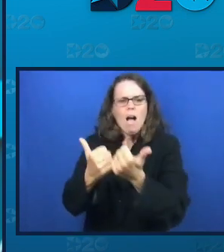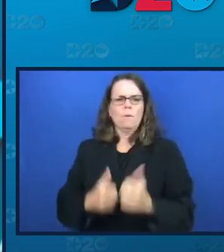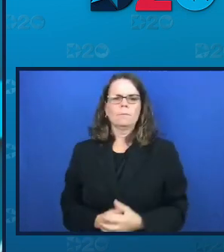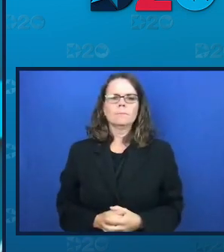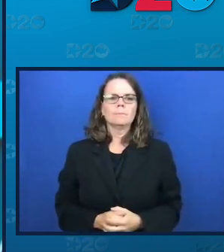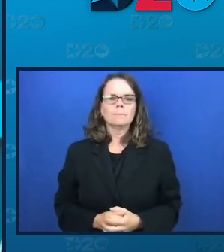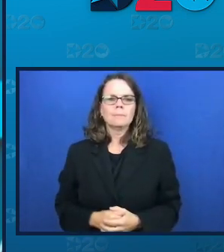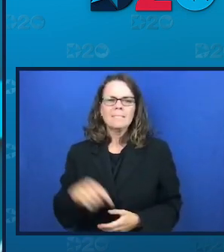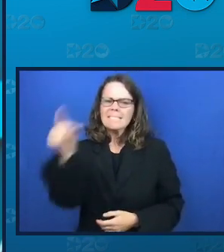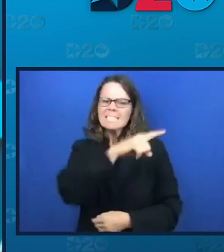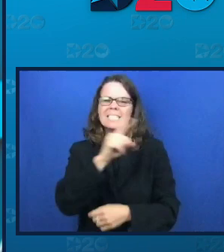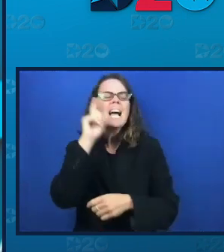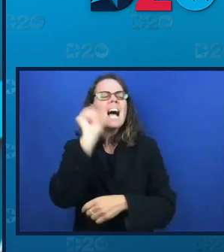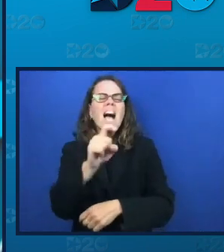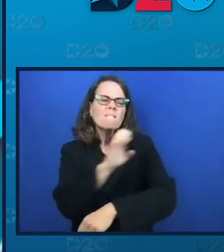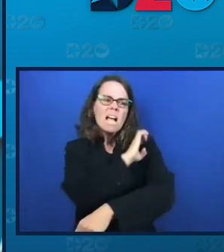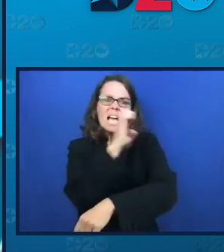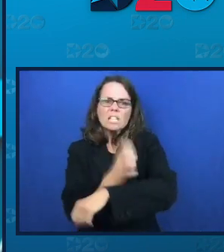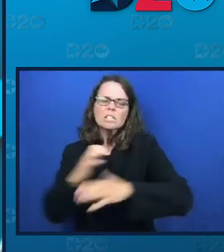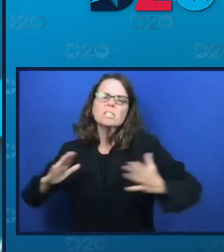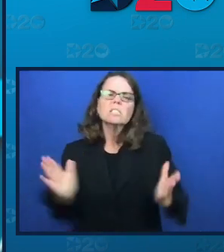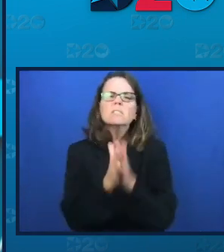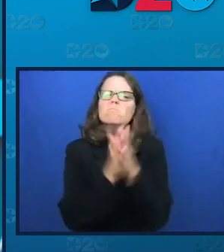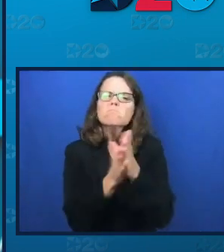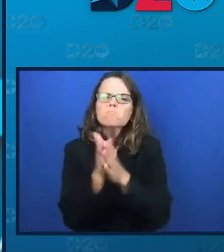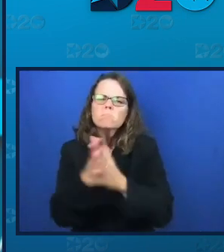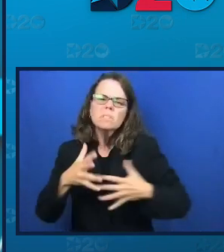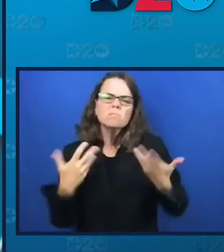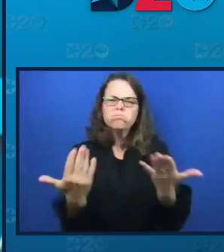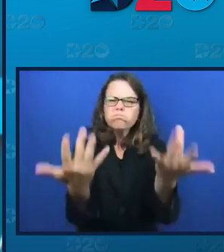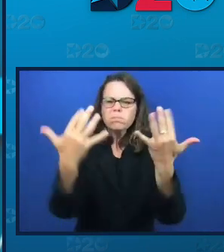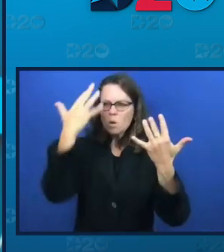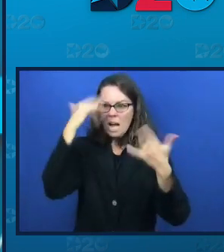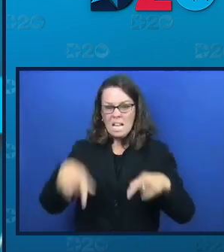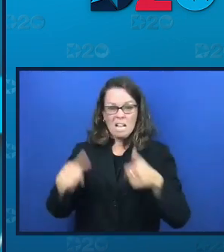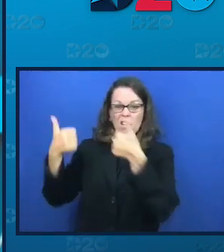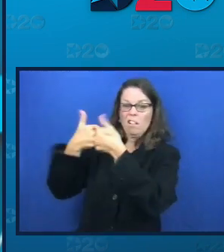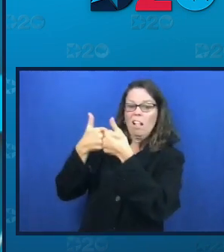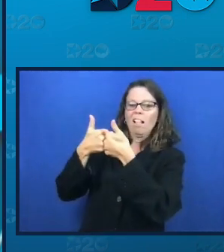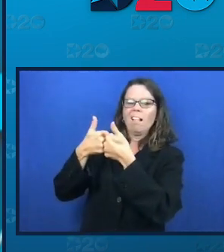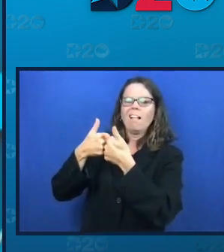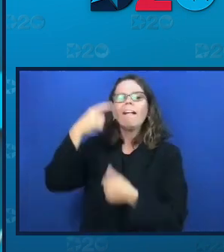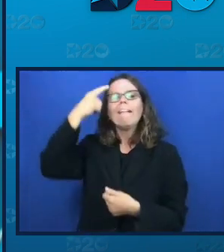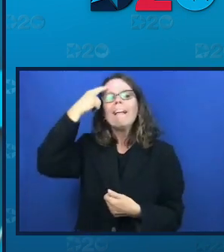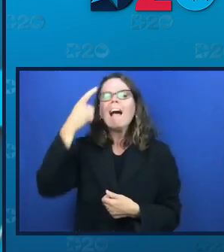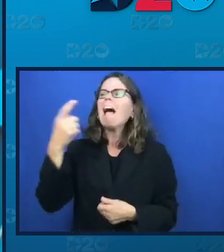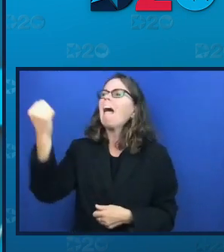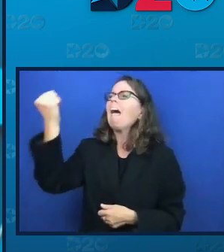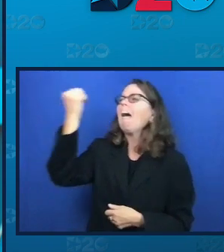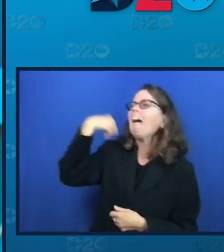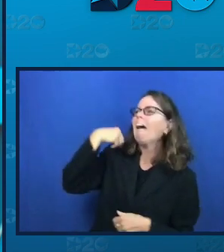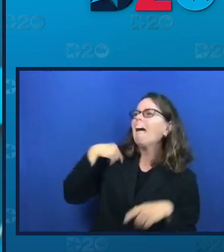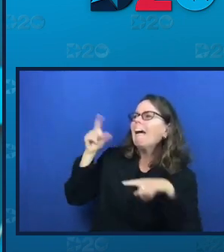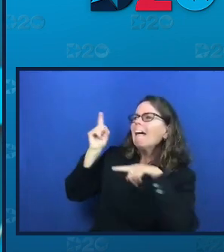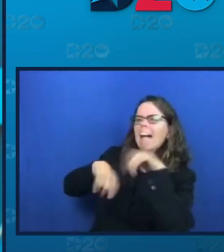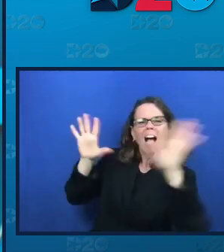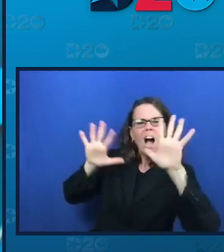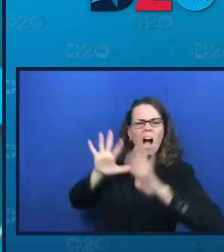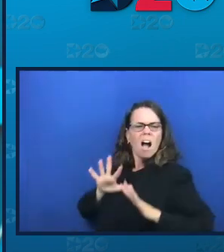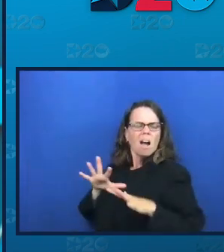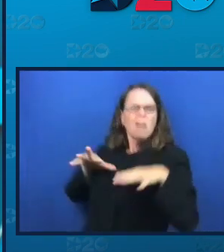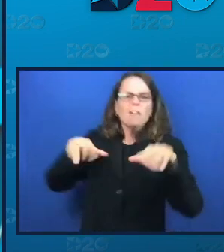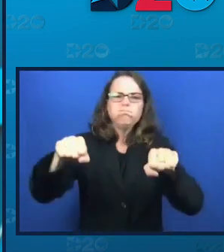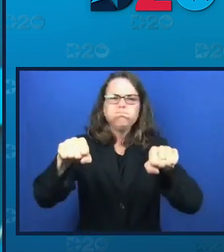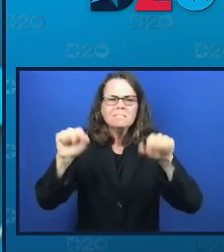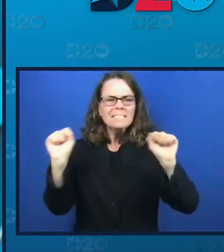faces, well, there's nothing we can't accomplish. Just ask Joe Biden, who set his sights on a mission that could change